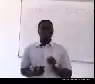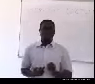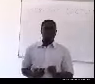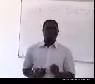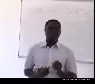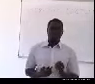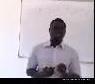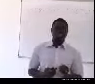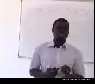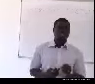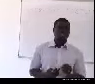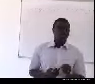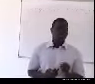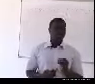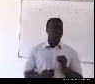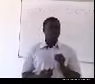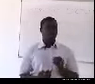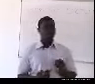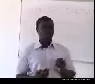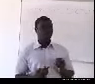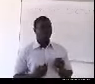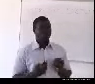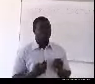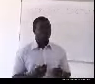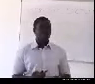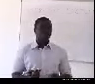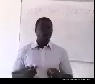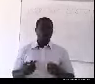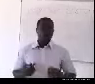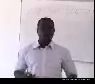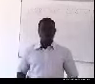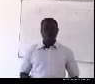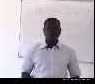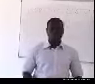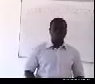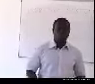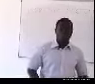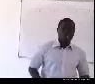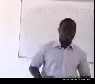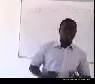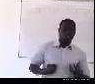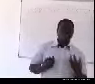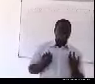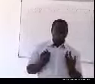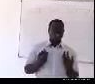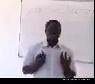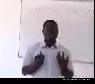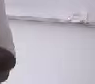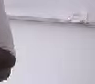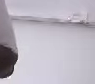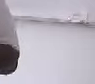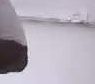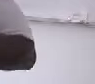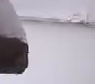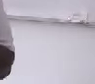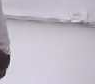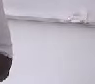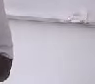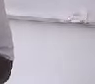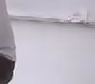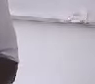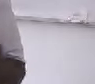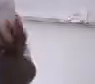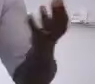is located at the spinal cord and the thorax and the upper lumbar